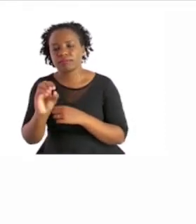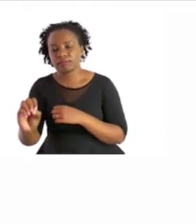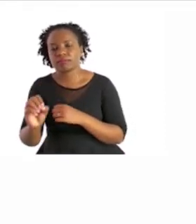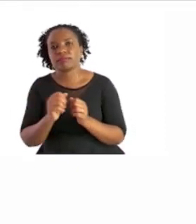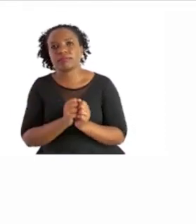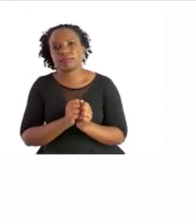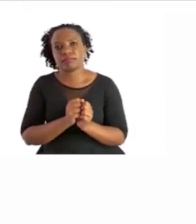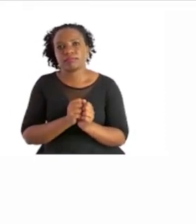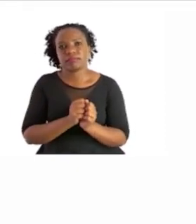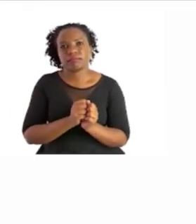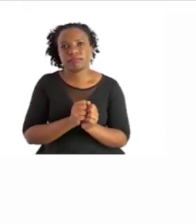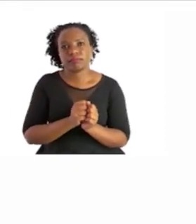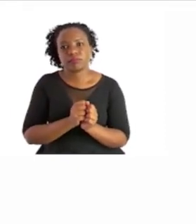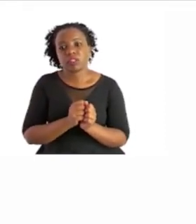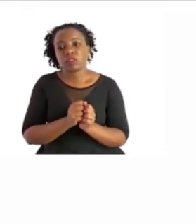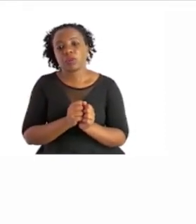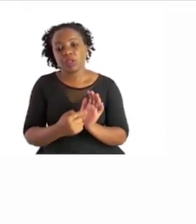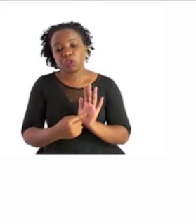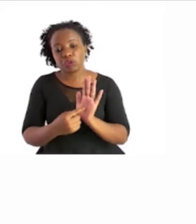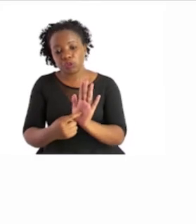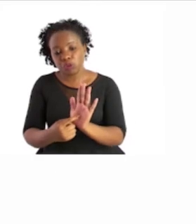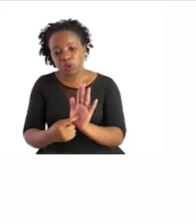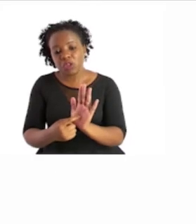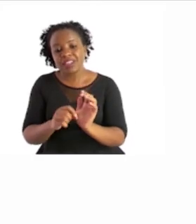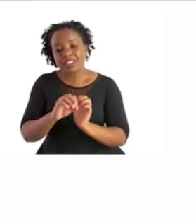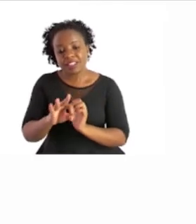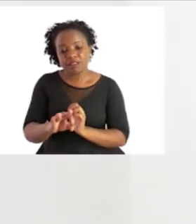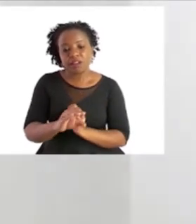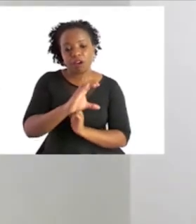showing us whether it's a common or a proper noun.